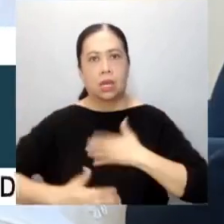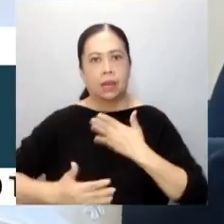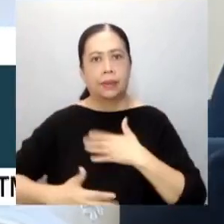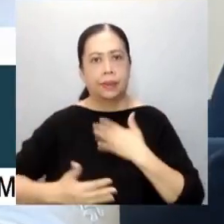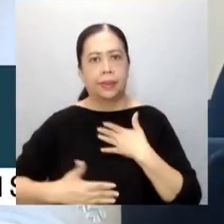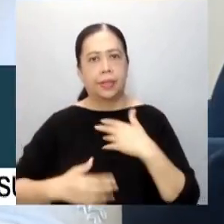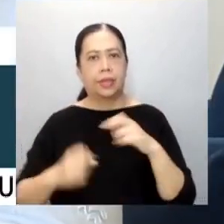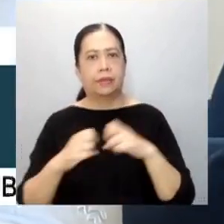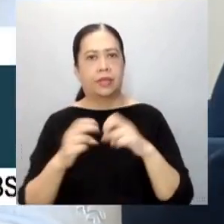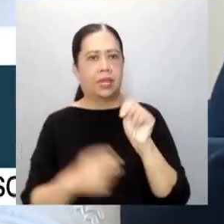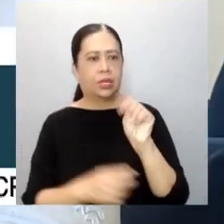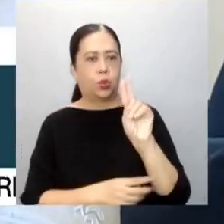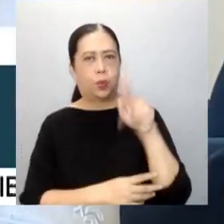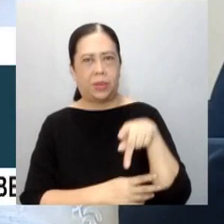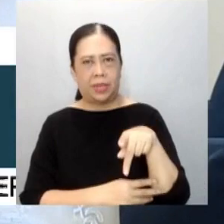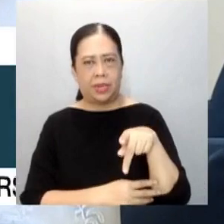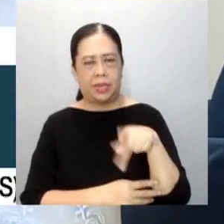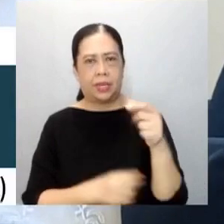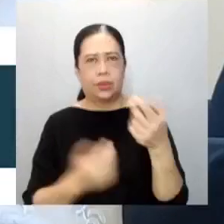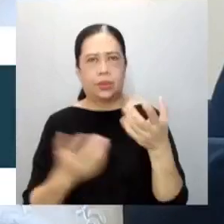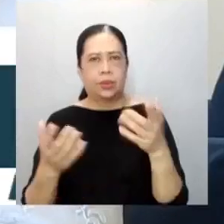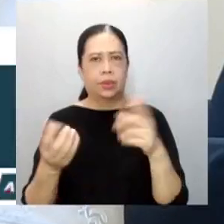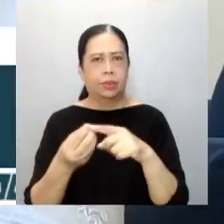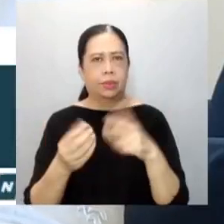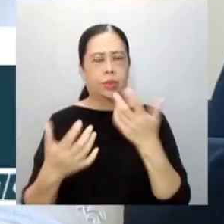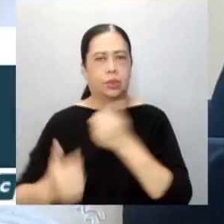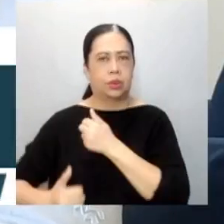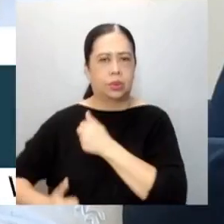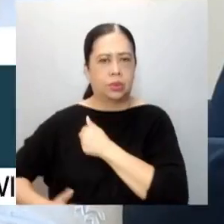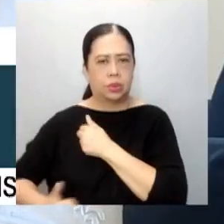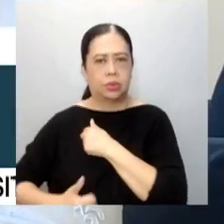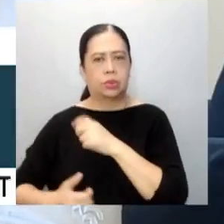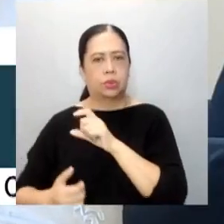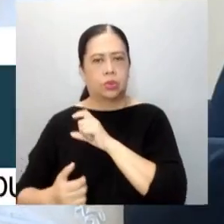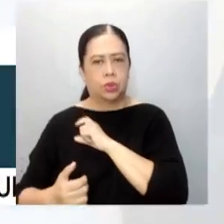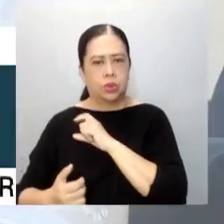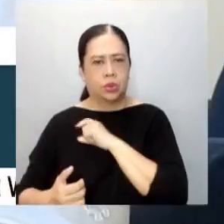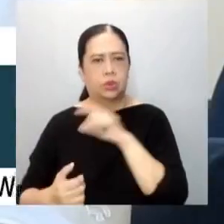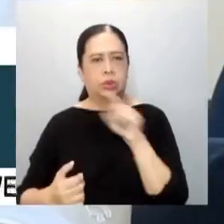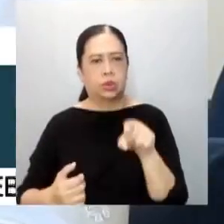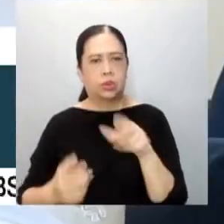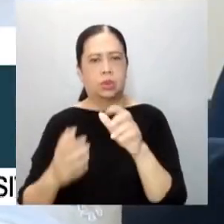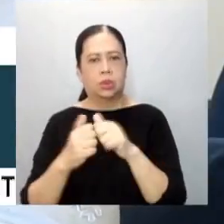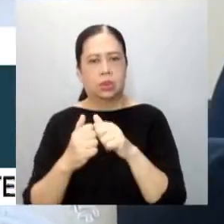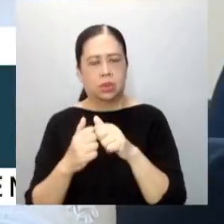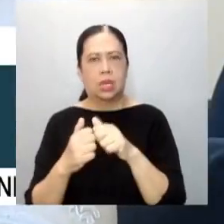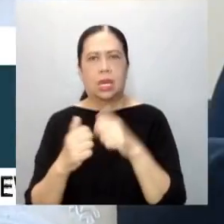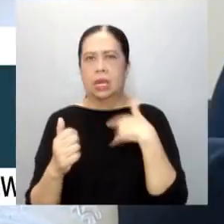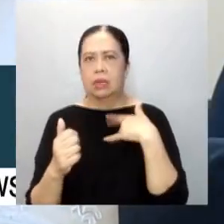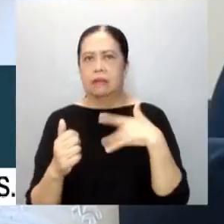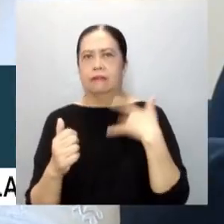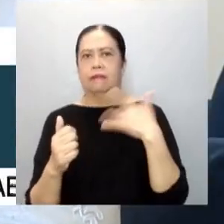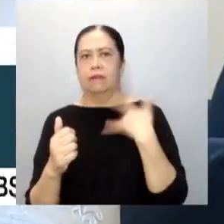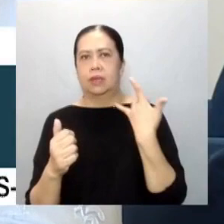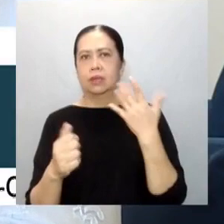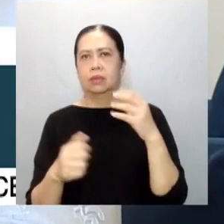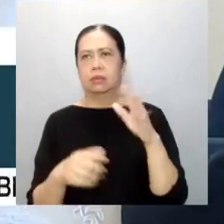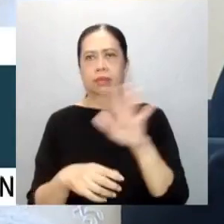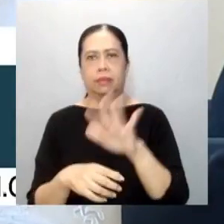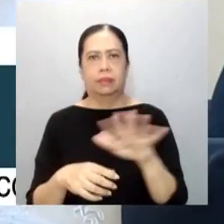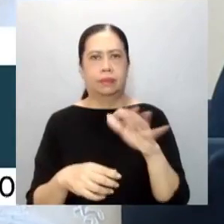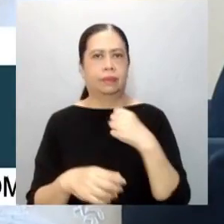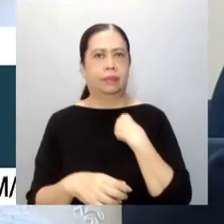MUP, yung ating pension ng ating mga sundalo at kapulisan, maduguyan. I feel that within the Senate